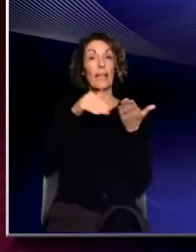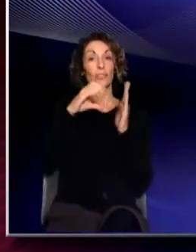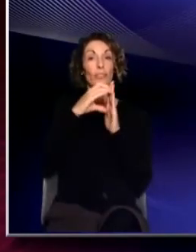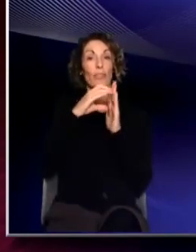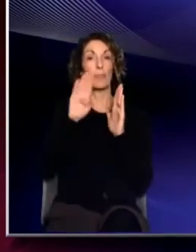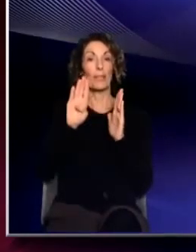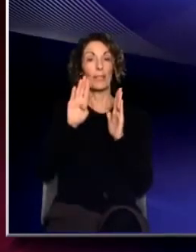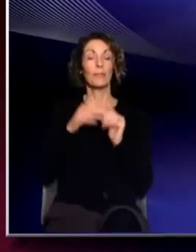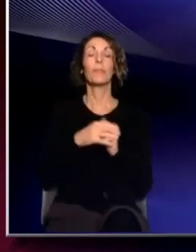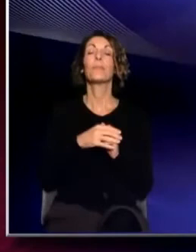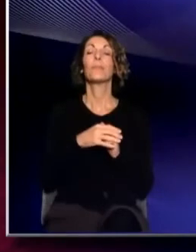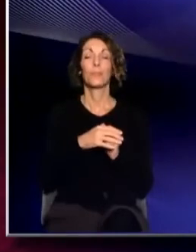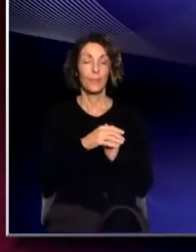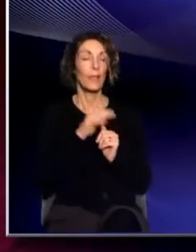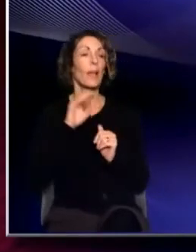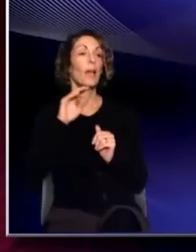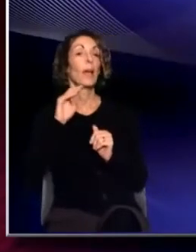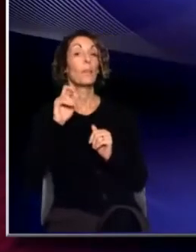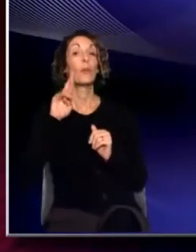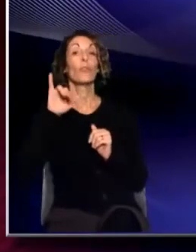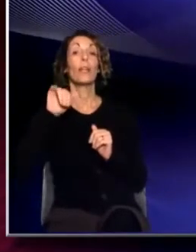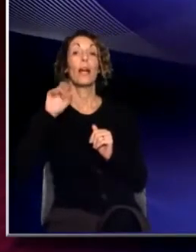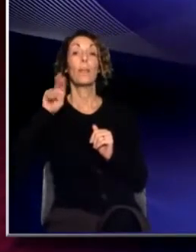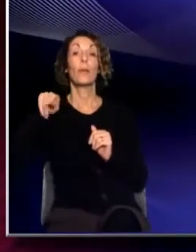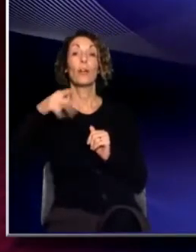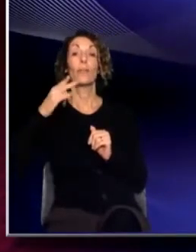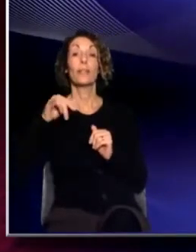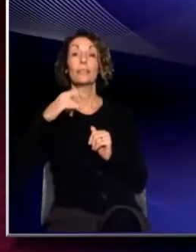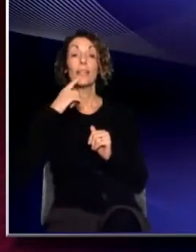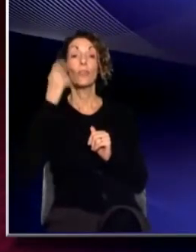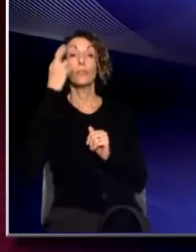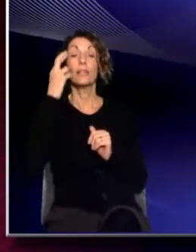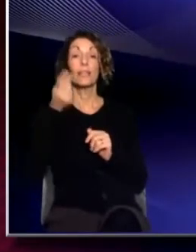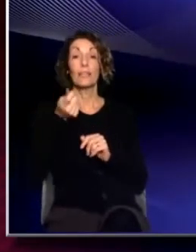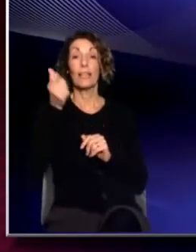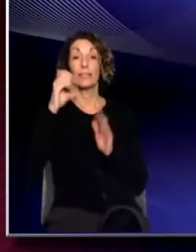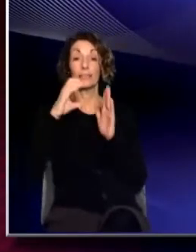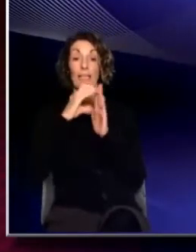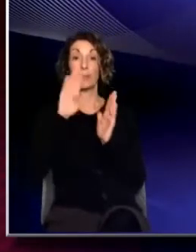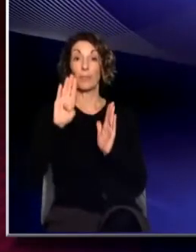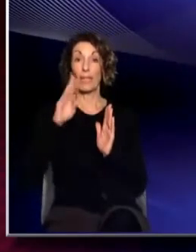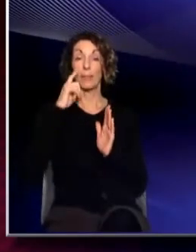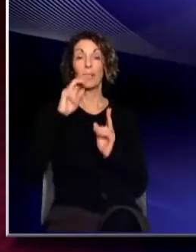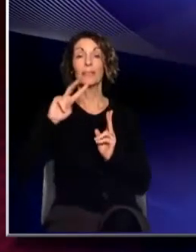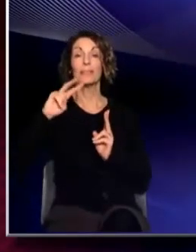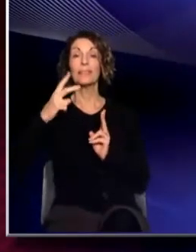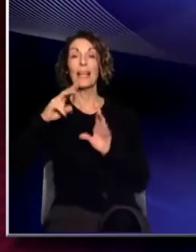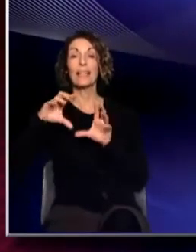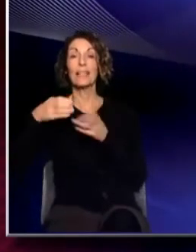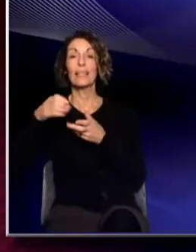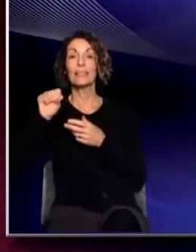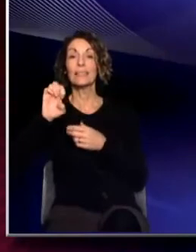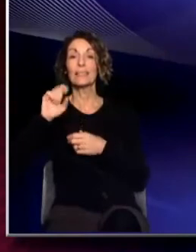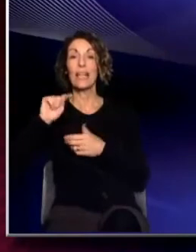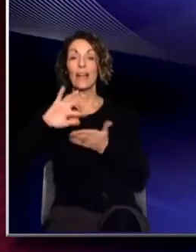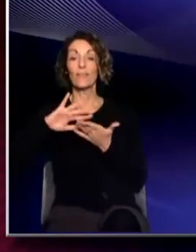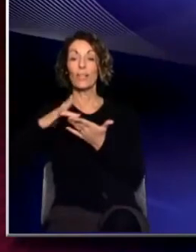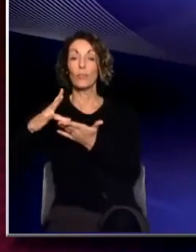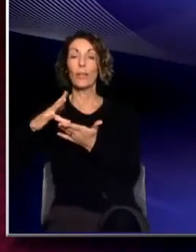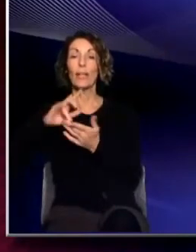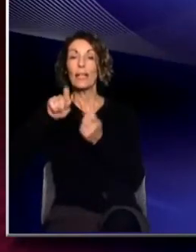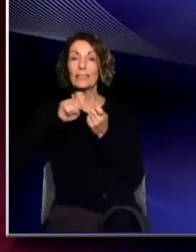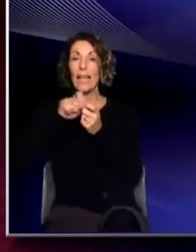The reason behind deleting section B is because the second set of fingerprints are identical to the first set of